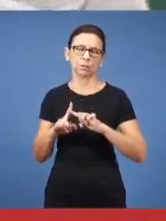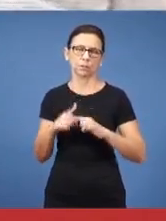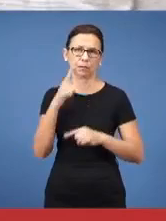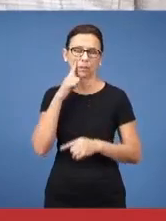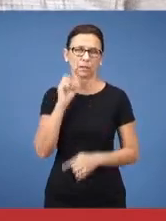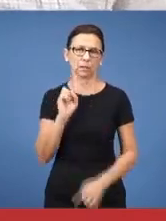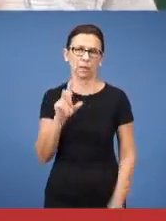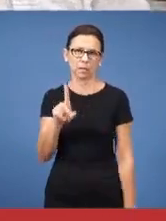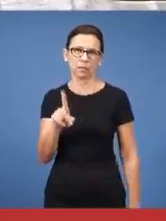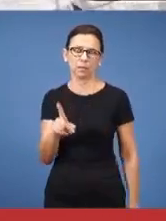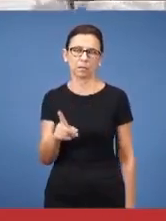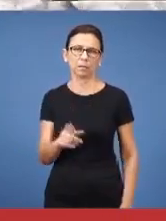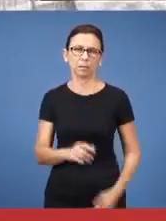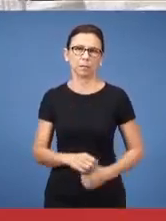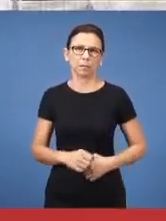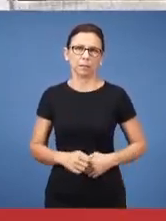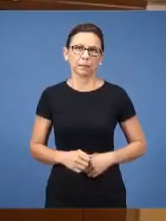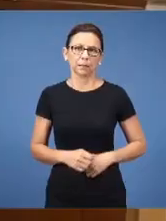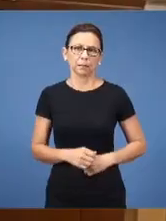of the church.